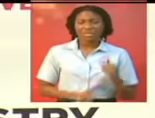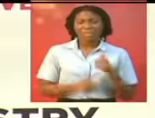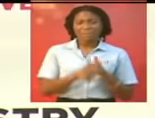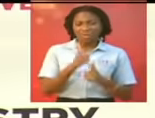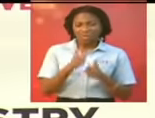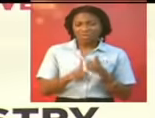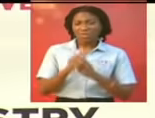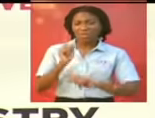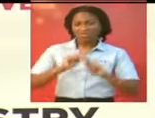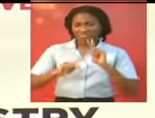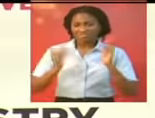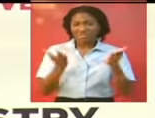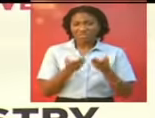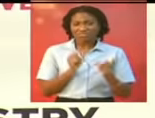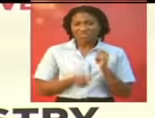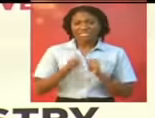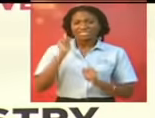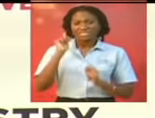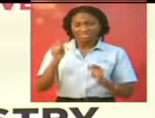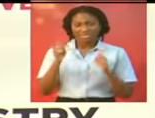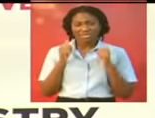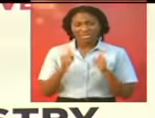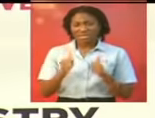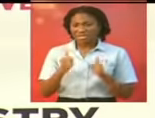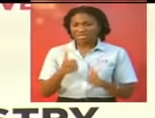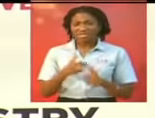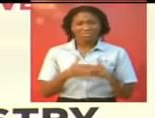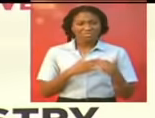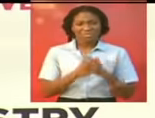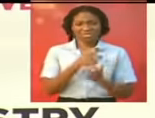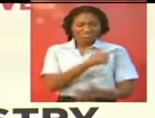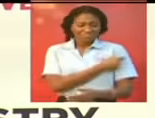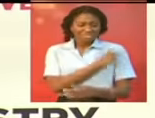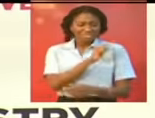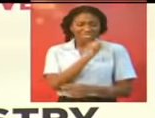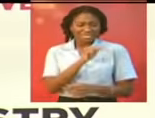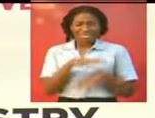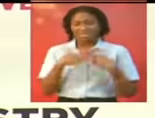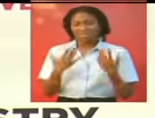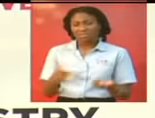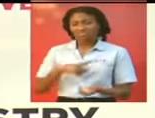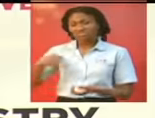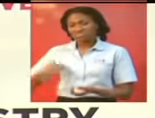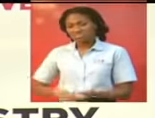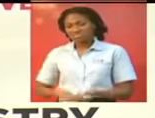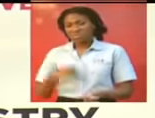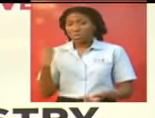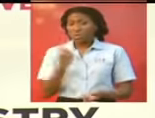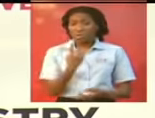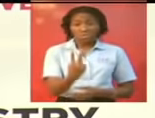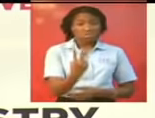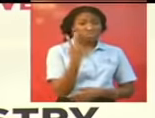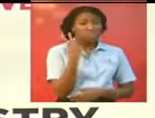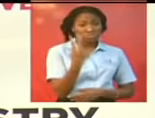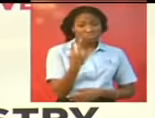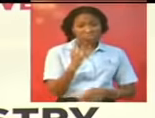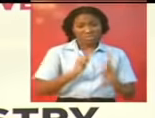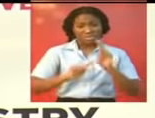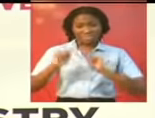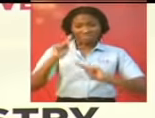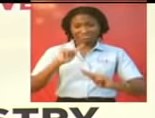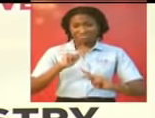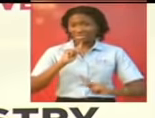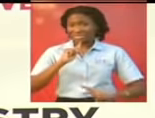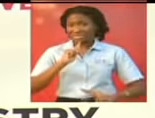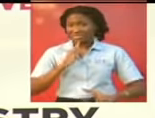vaccines utilized in Trinidad and Tobago, with those 2 instances of severe complications, which are rare again, roughly